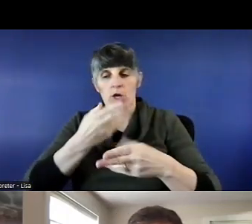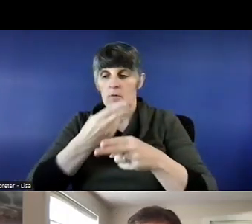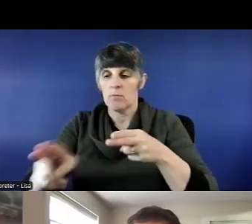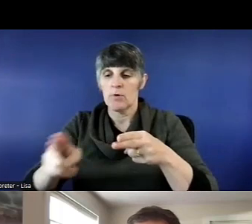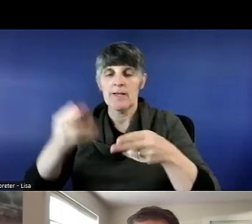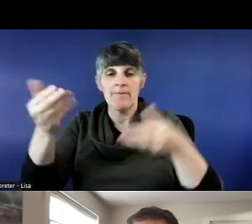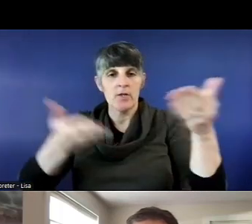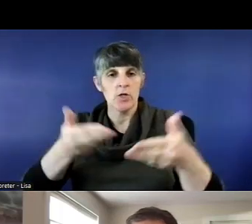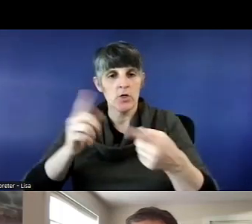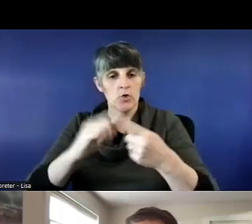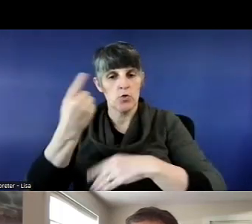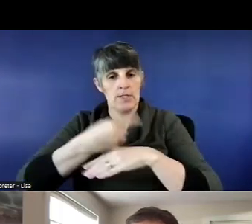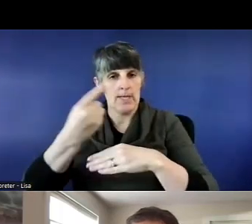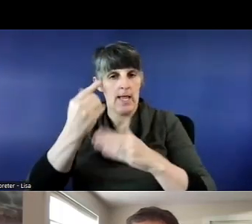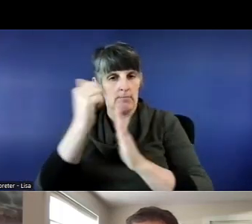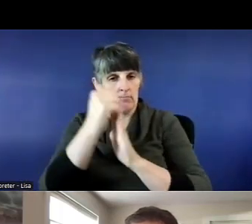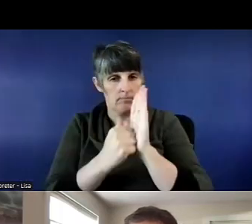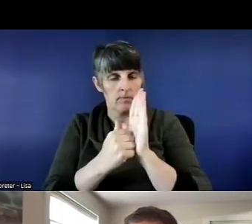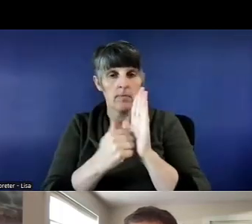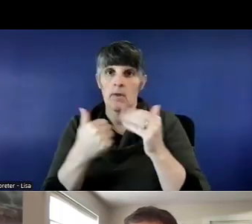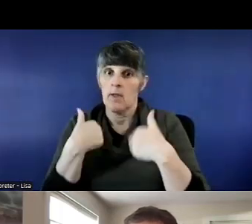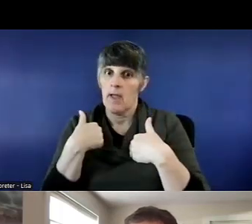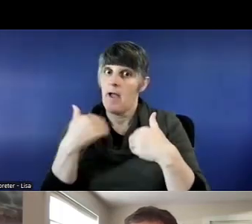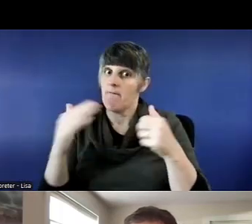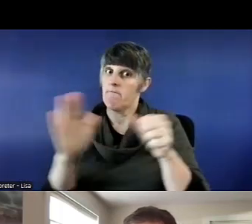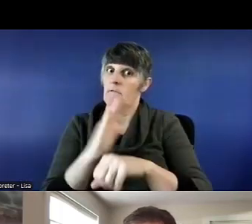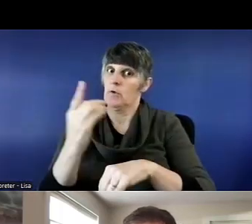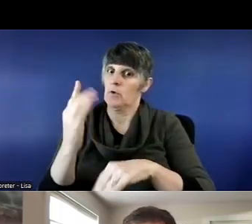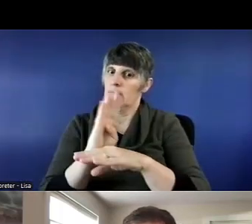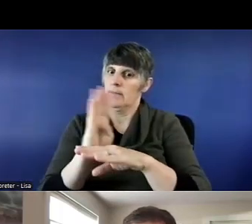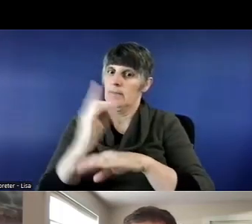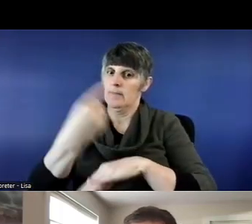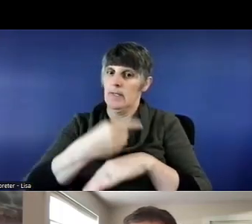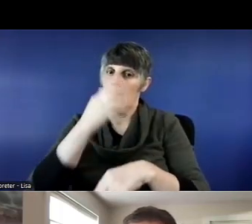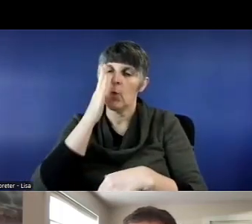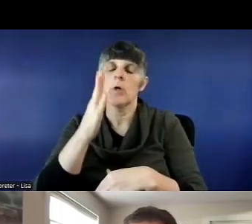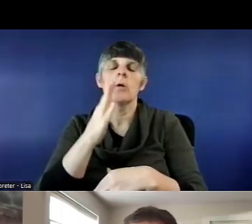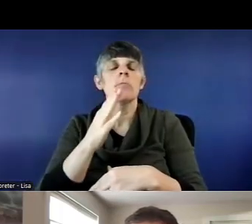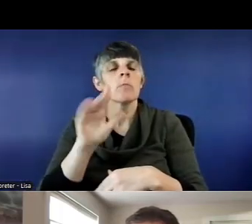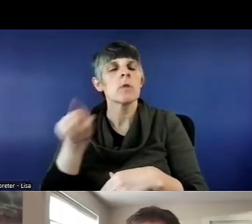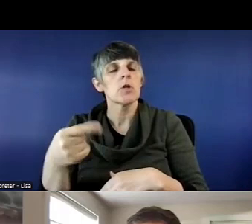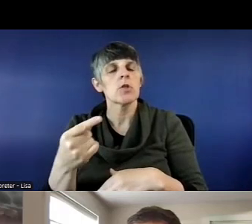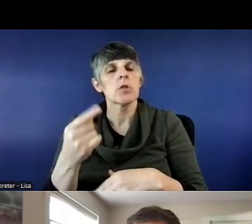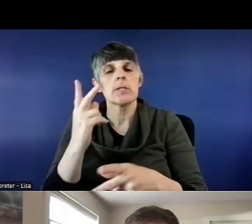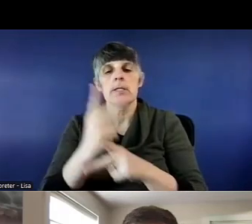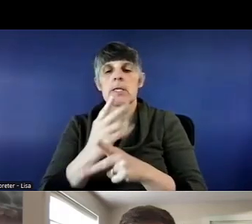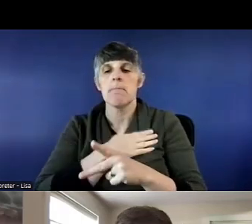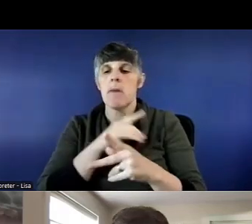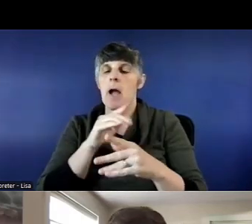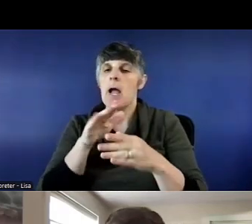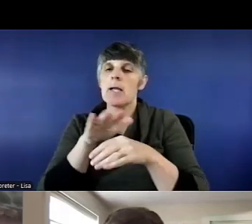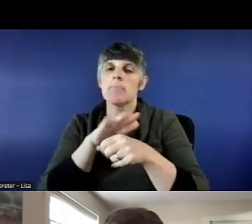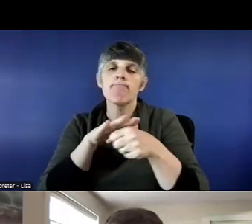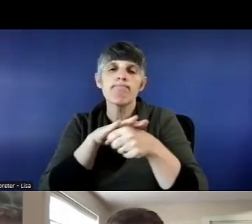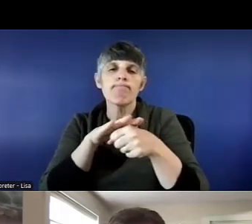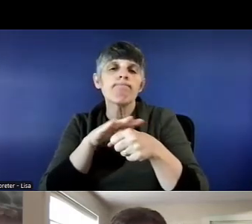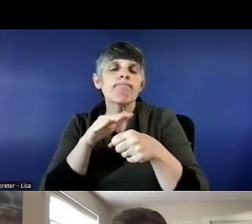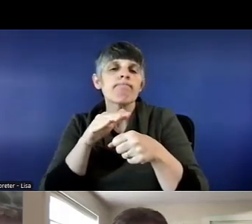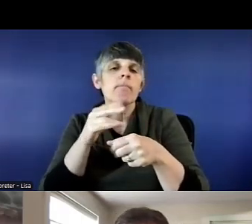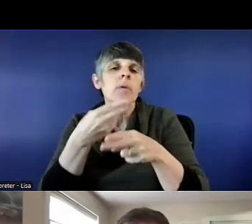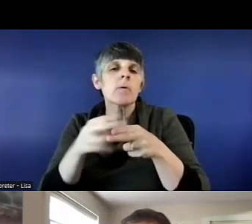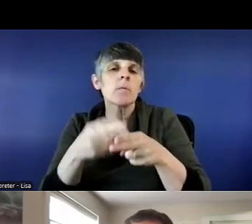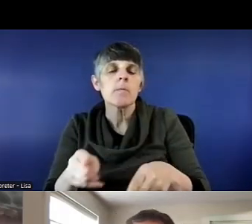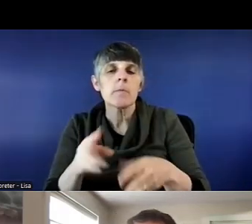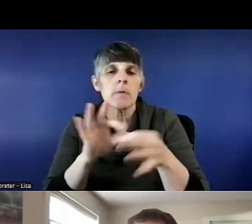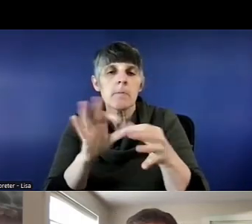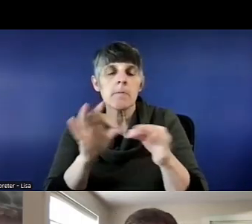day together. We have a very full day, so I'm just going to keep my beginning remarks short. To start,